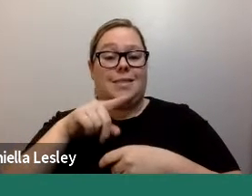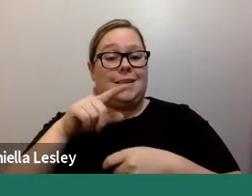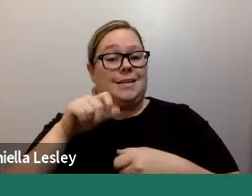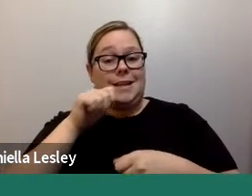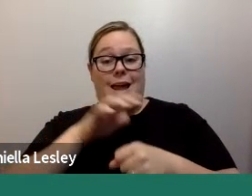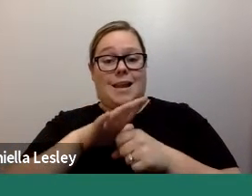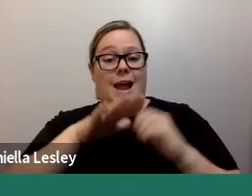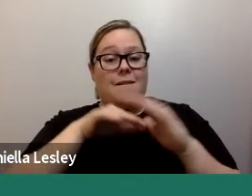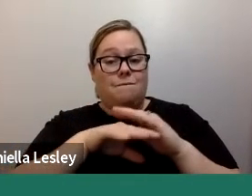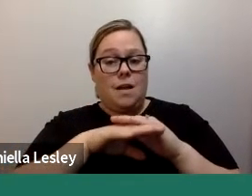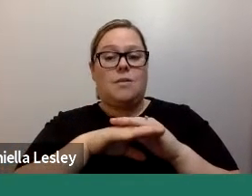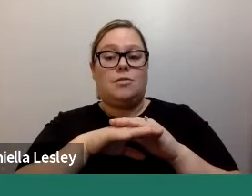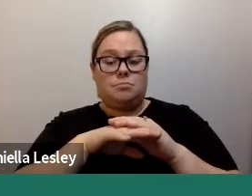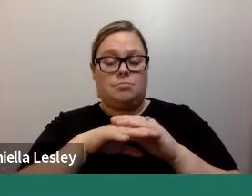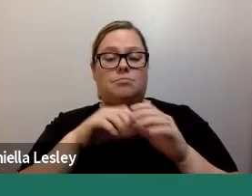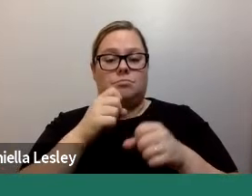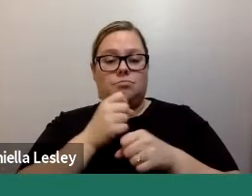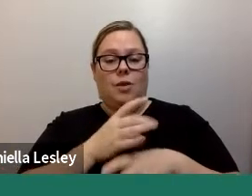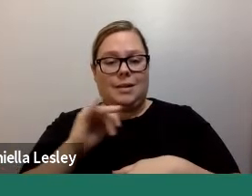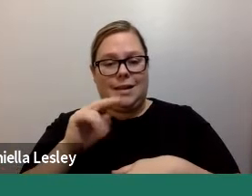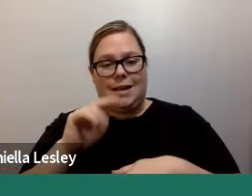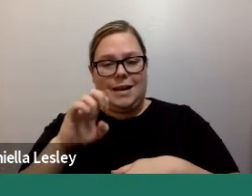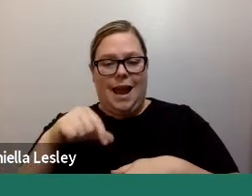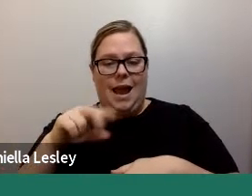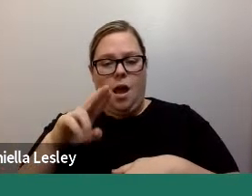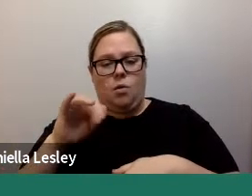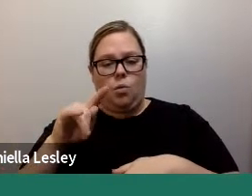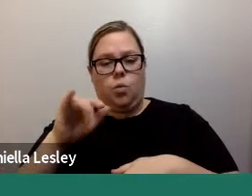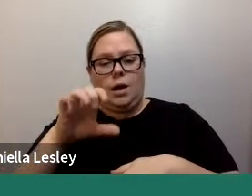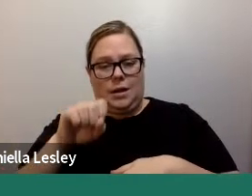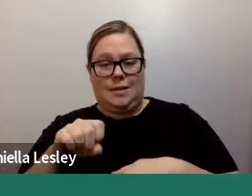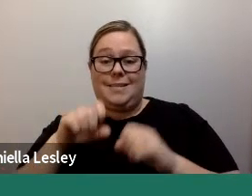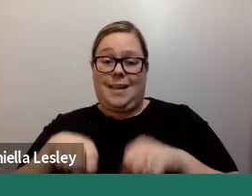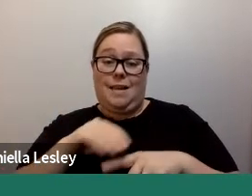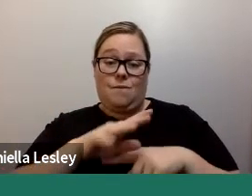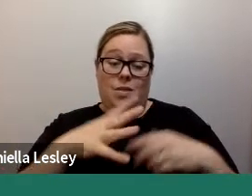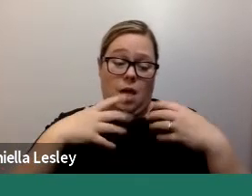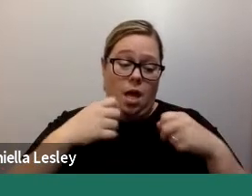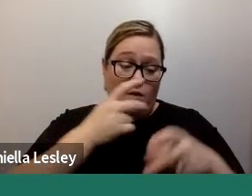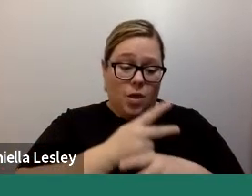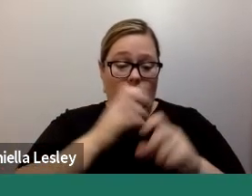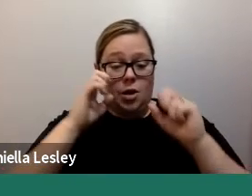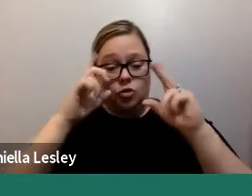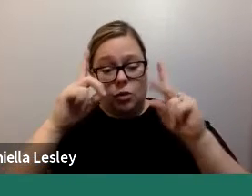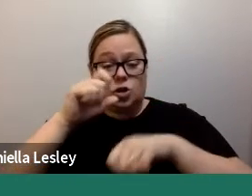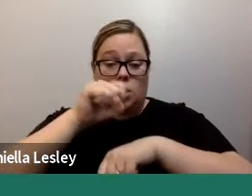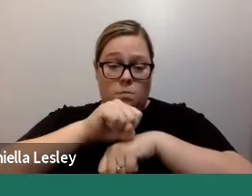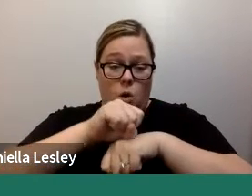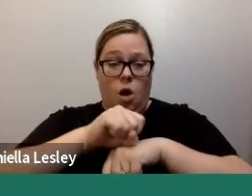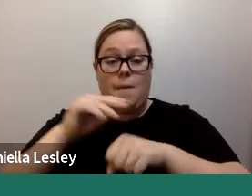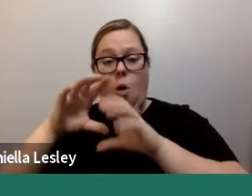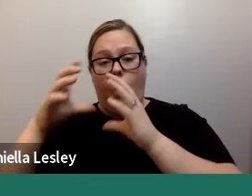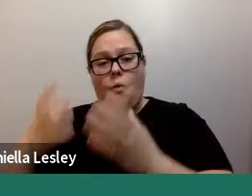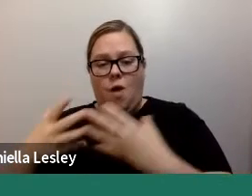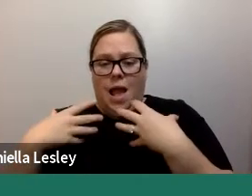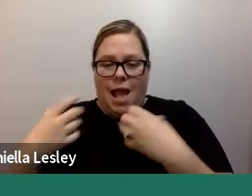health inequities. And these inequities can affect healthcare, education, employment, and then overall health and